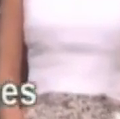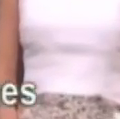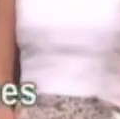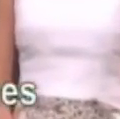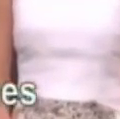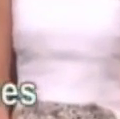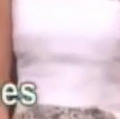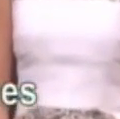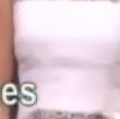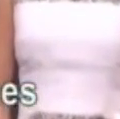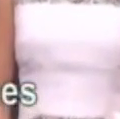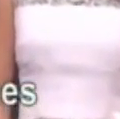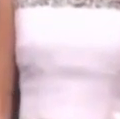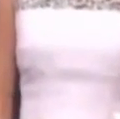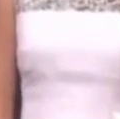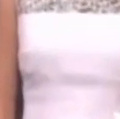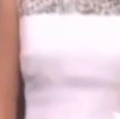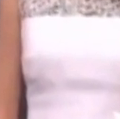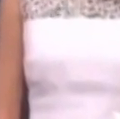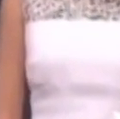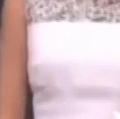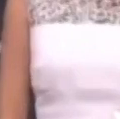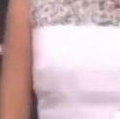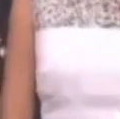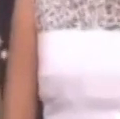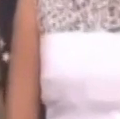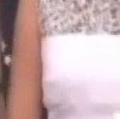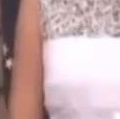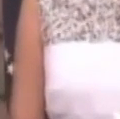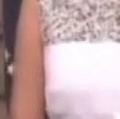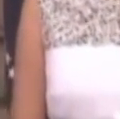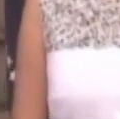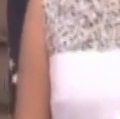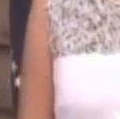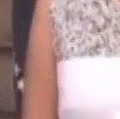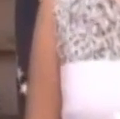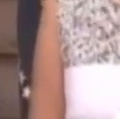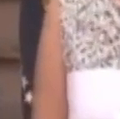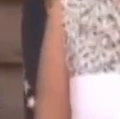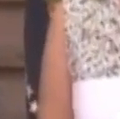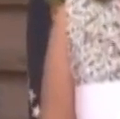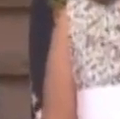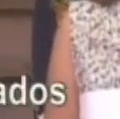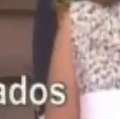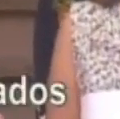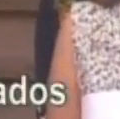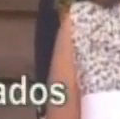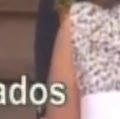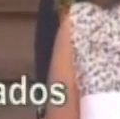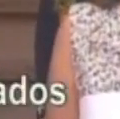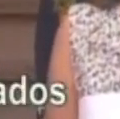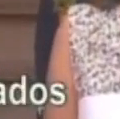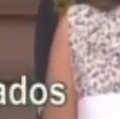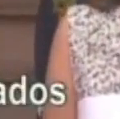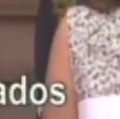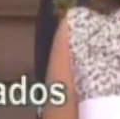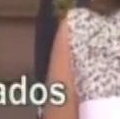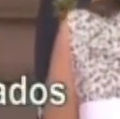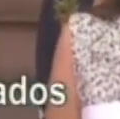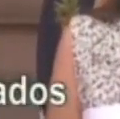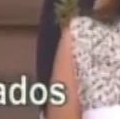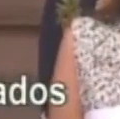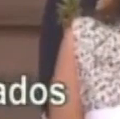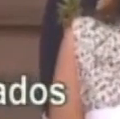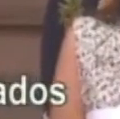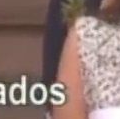for Venezuela. This is our neighbor. This is, you know, we're all over the world. And we have troops all over the world in places that